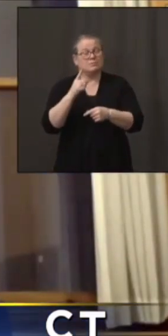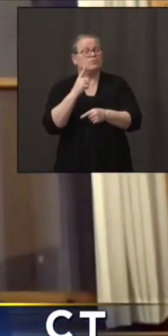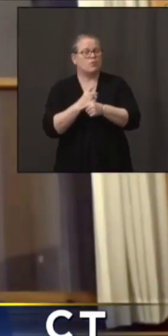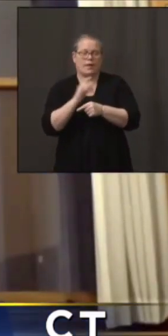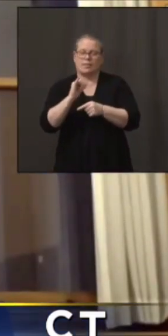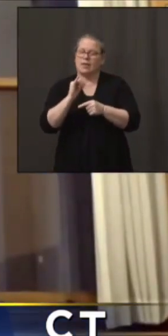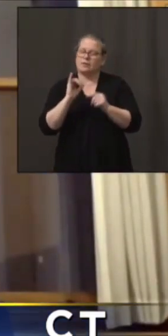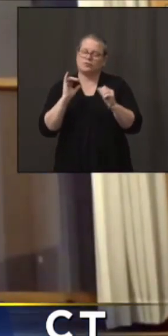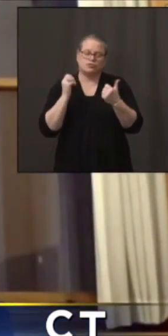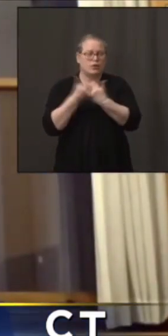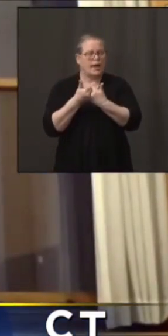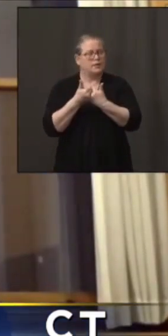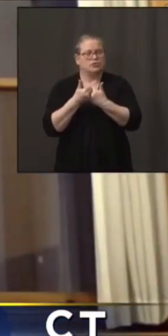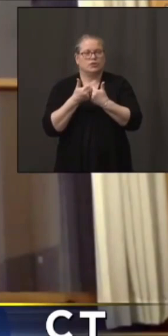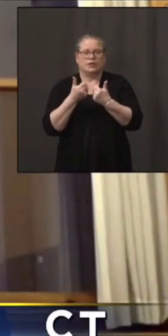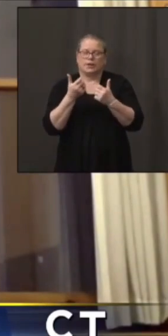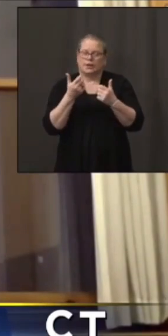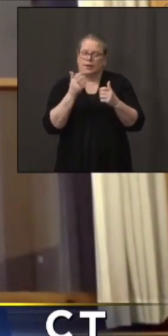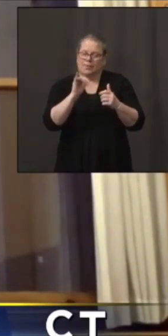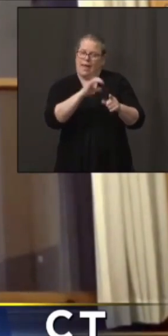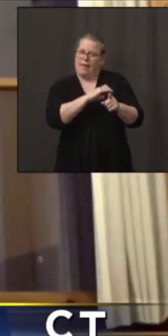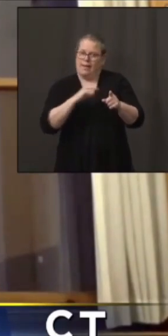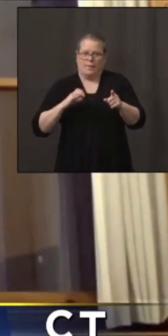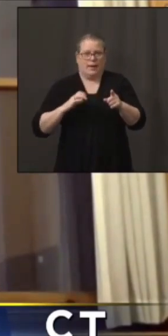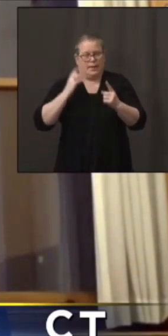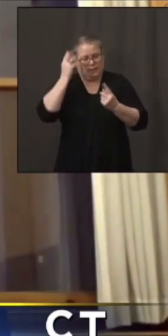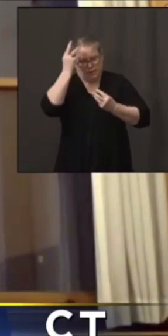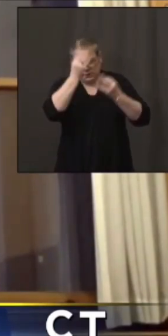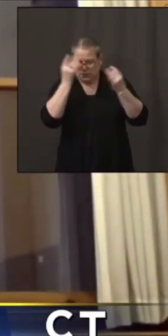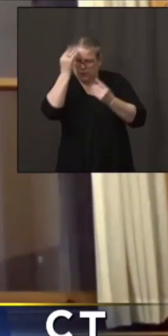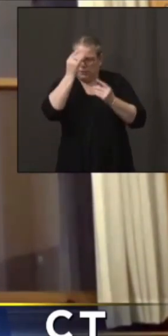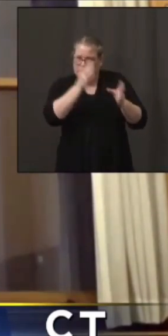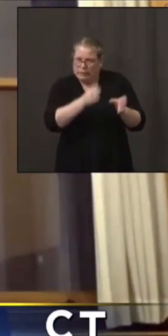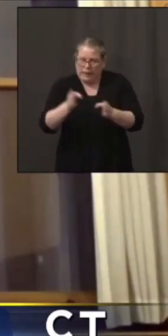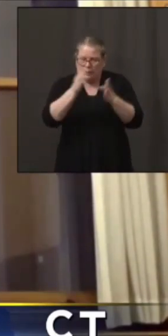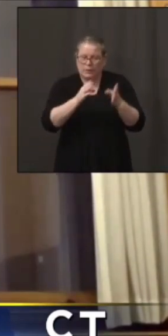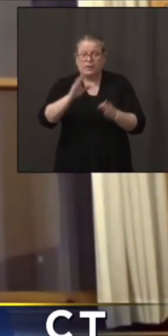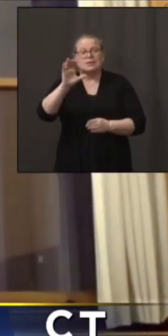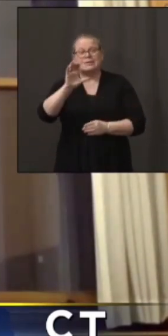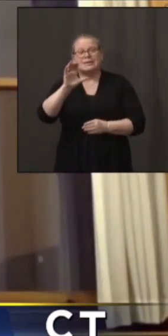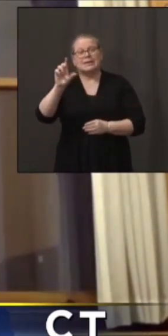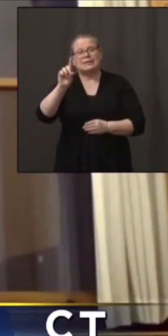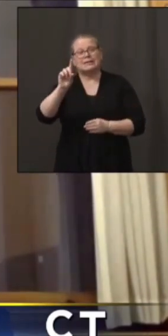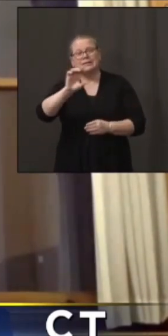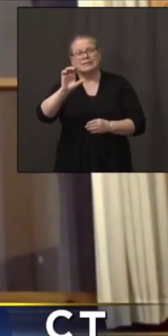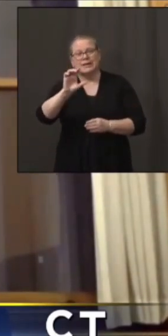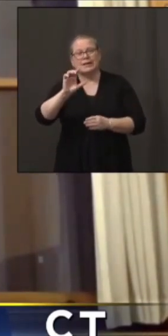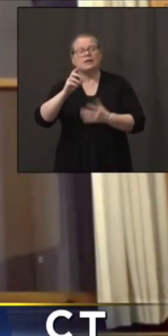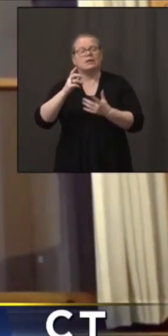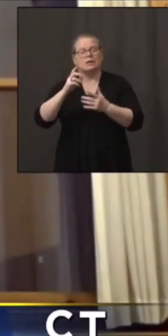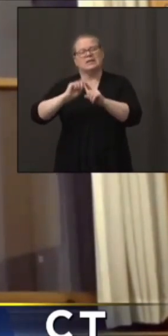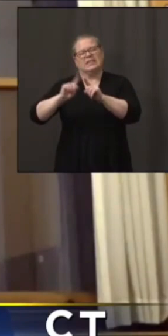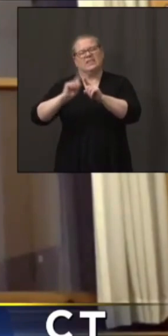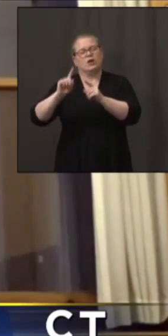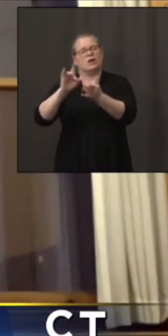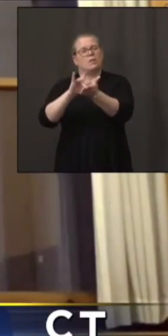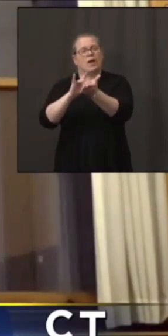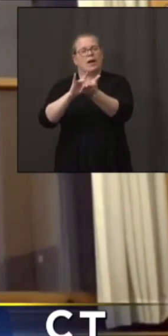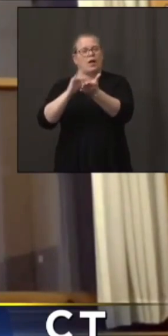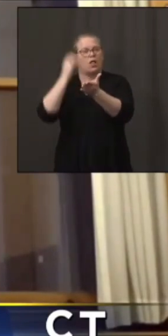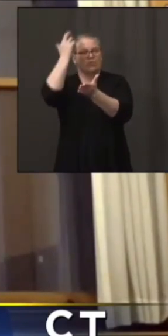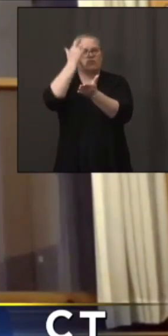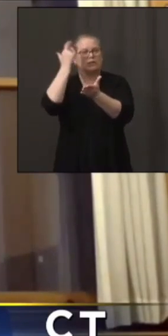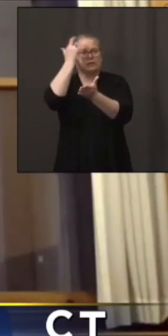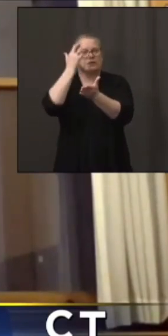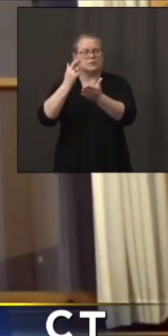challenging trade-offs that committee is weighing. The CDC has put out a list of high-risk medical conditions that